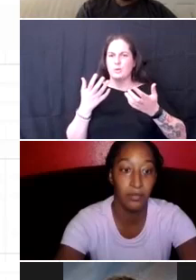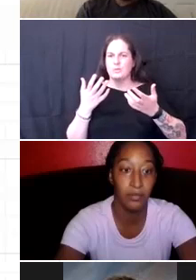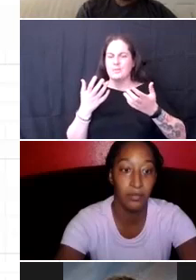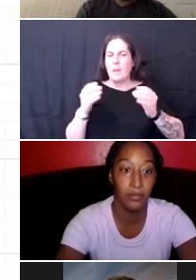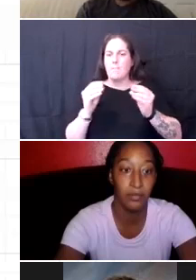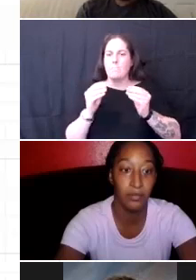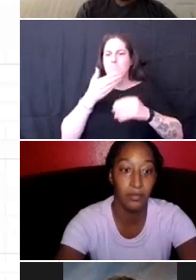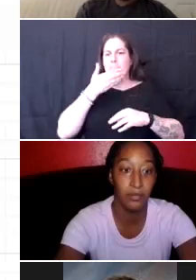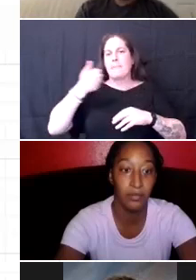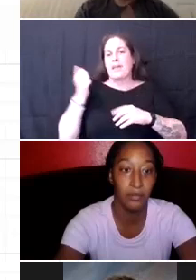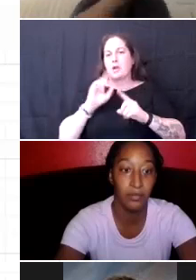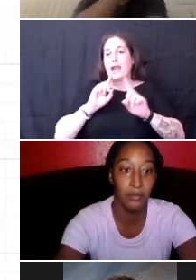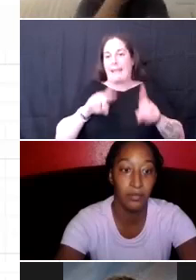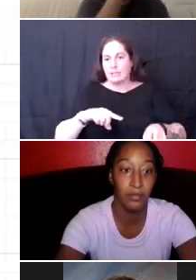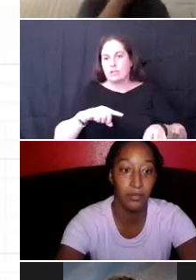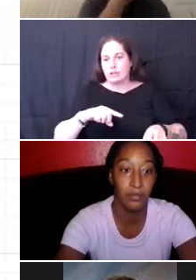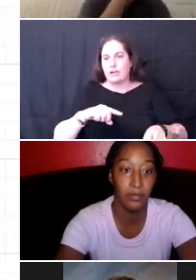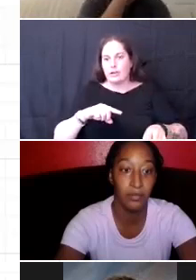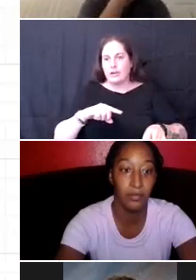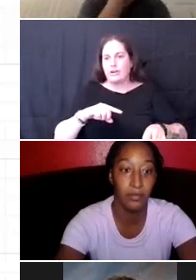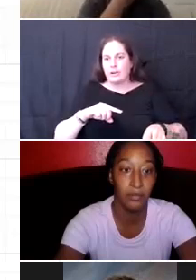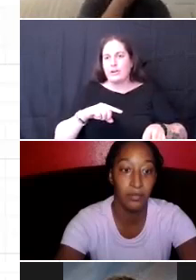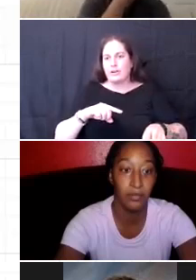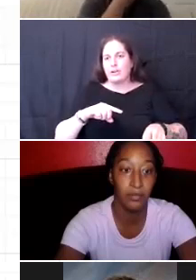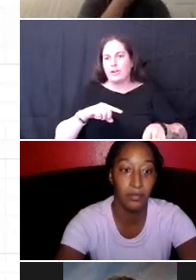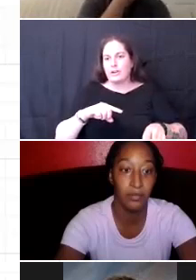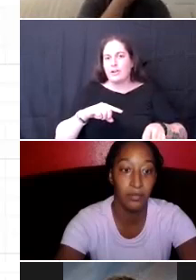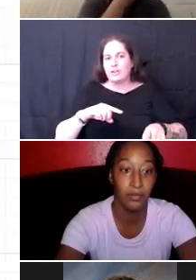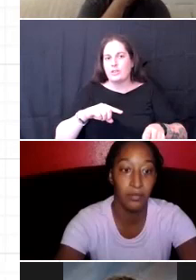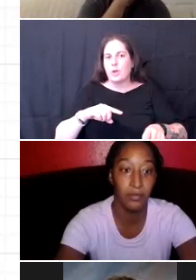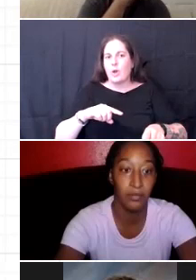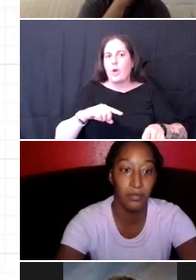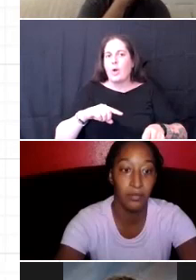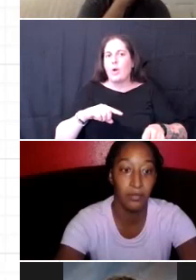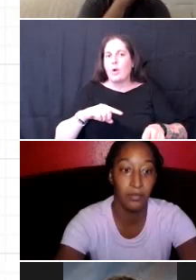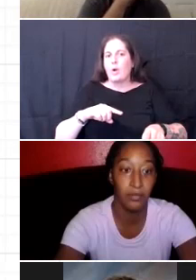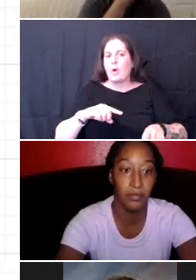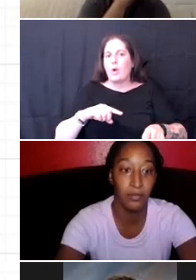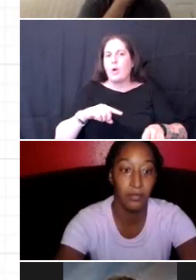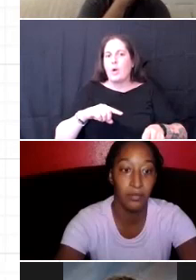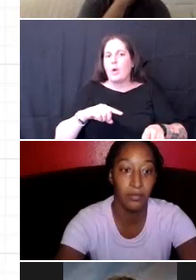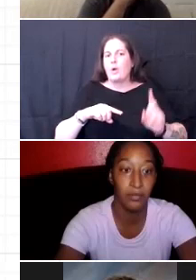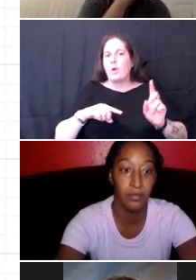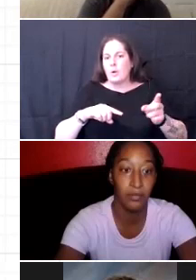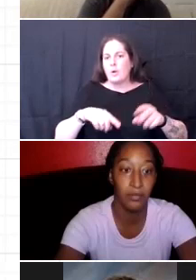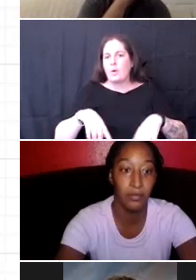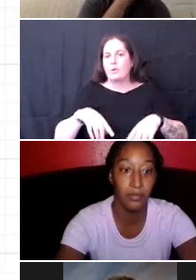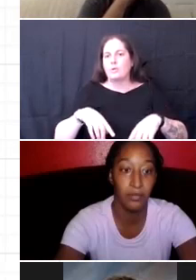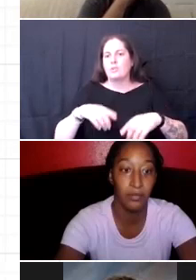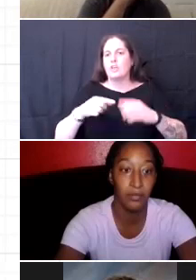inclusive answer. And so now that we're looking at this gravitation law here, F equals